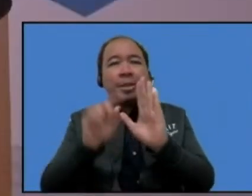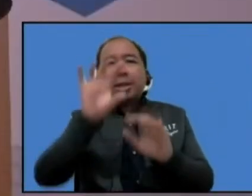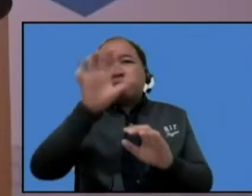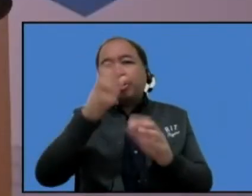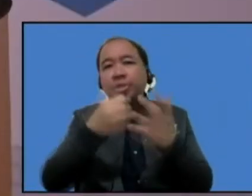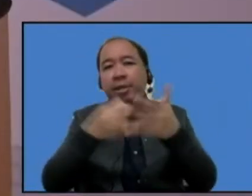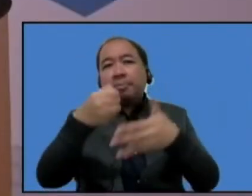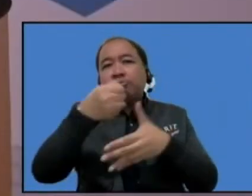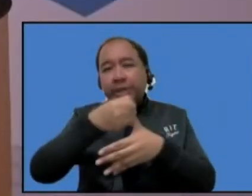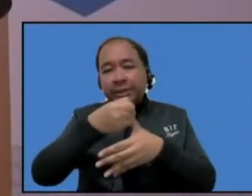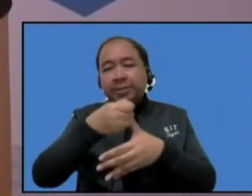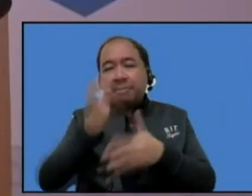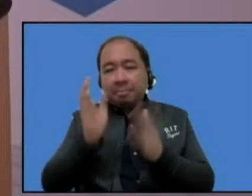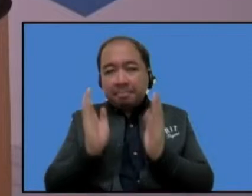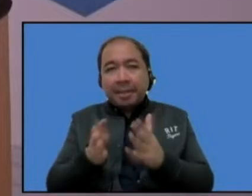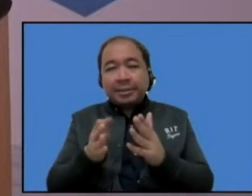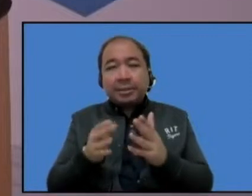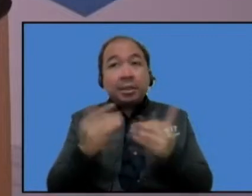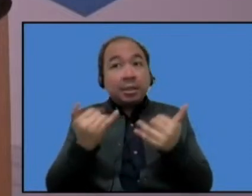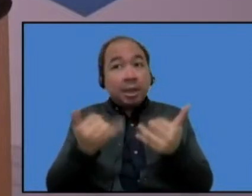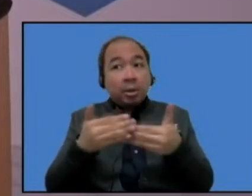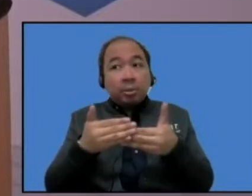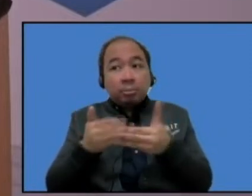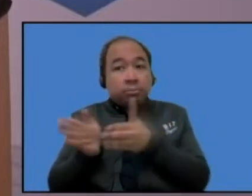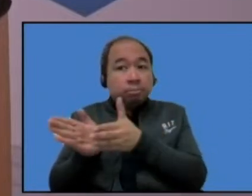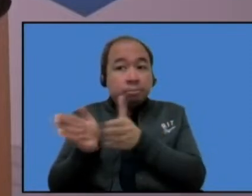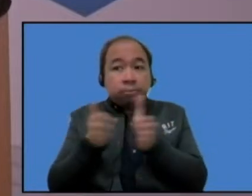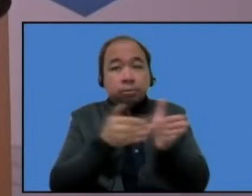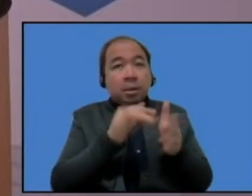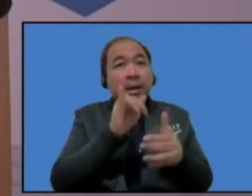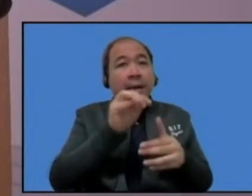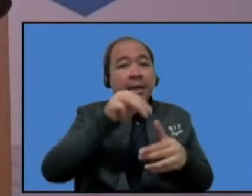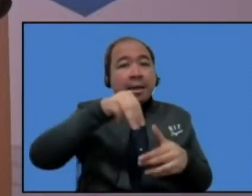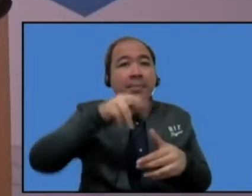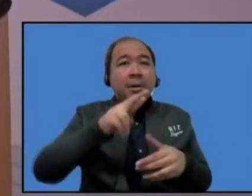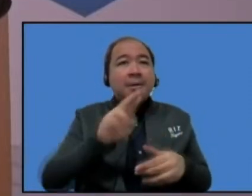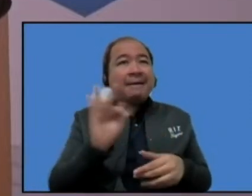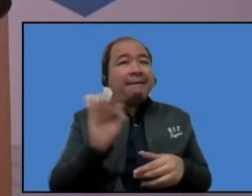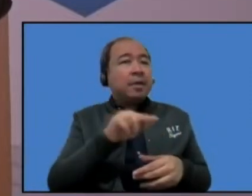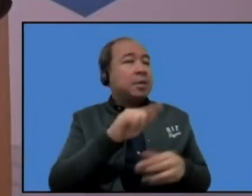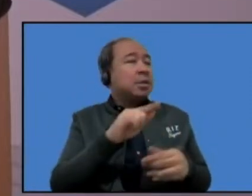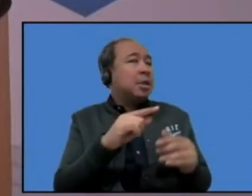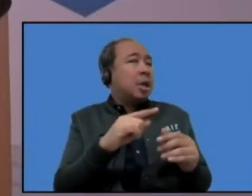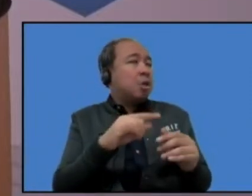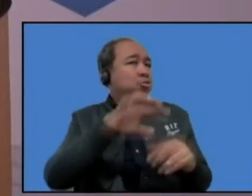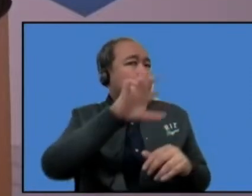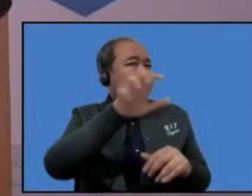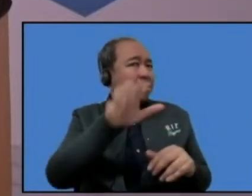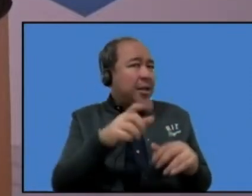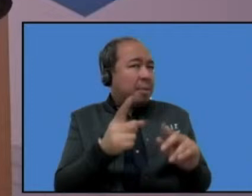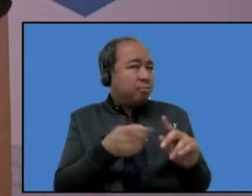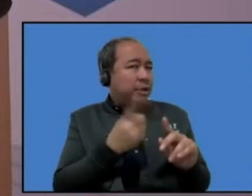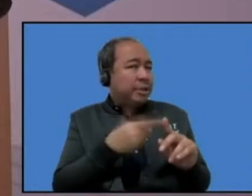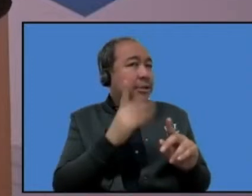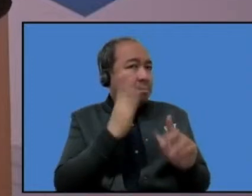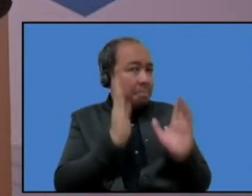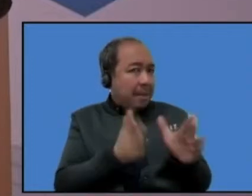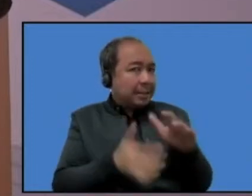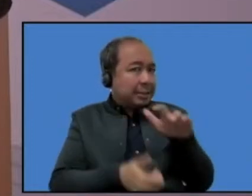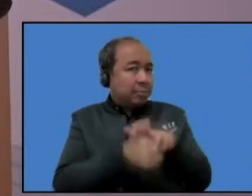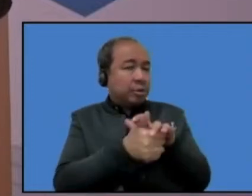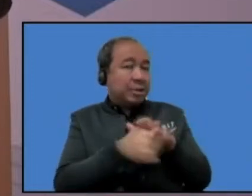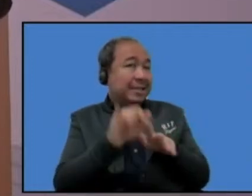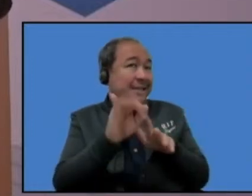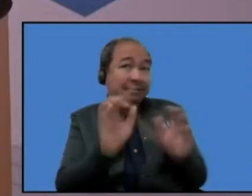priorities. And as we move to the IMRF, these regional priorities need to surface. Otherwise, they get lost in an